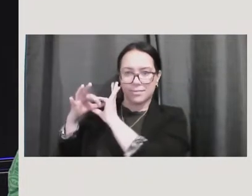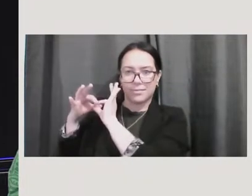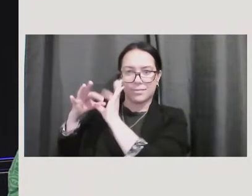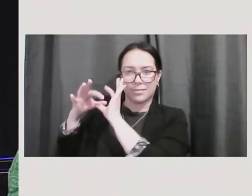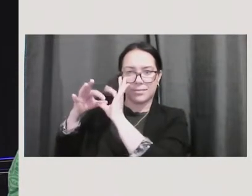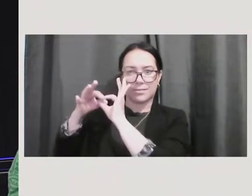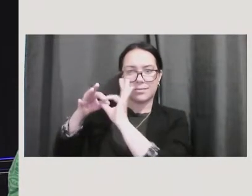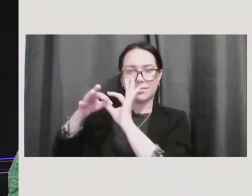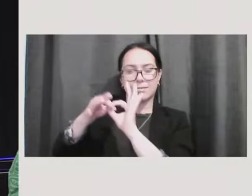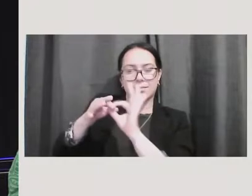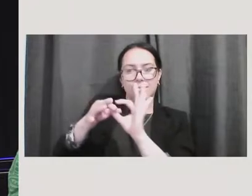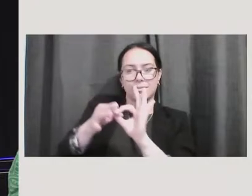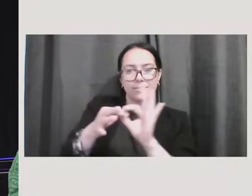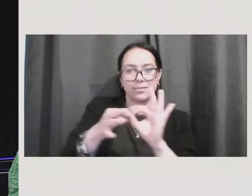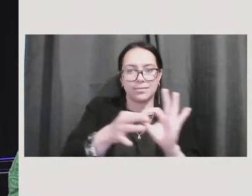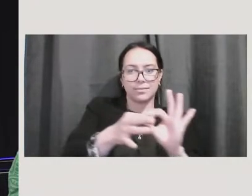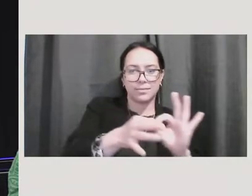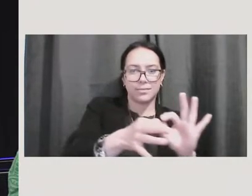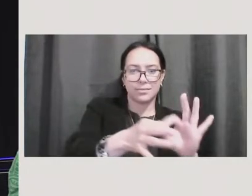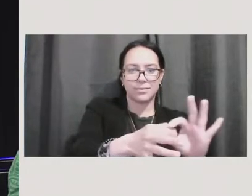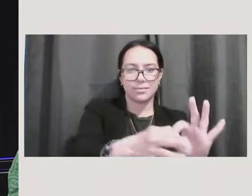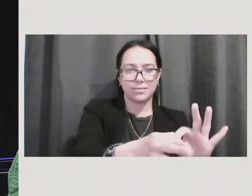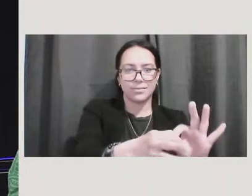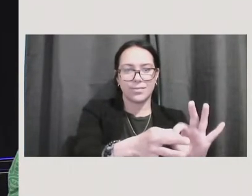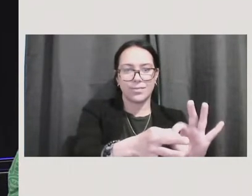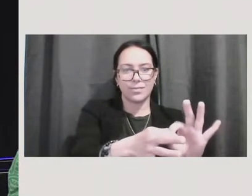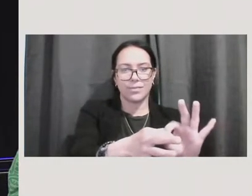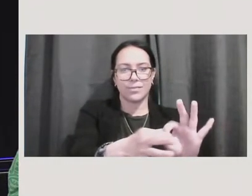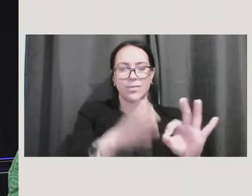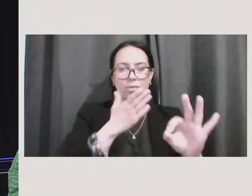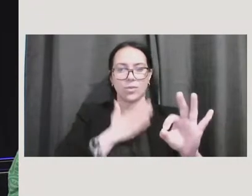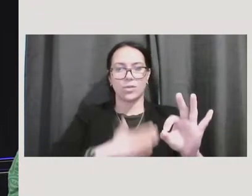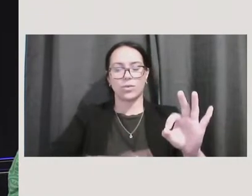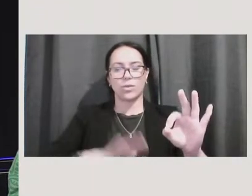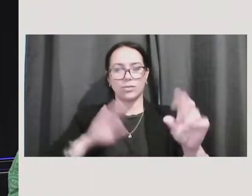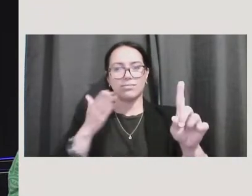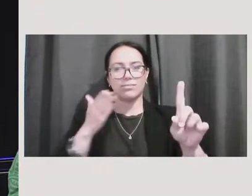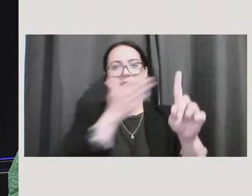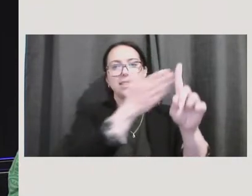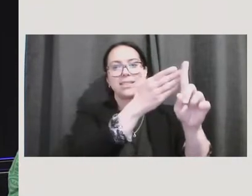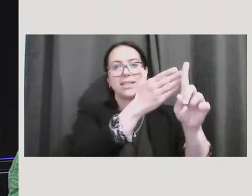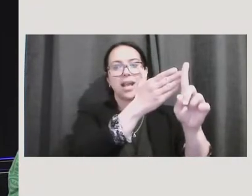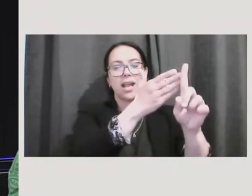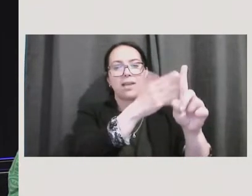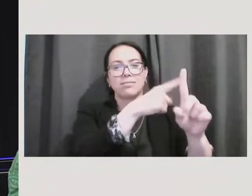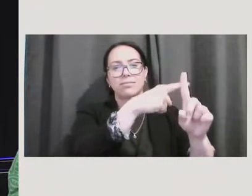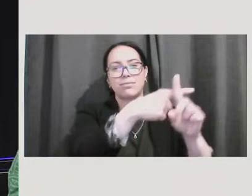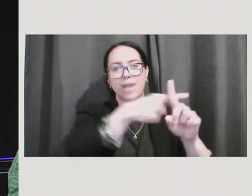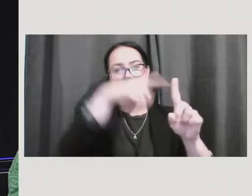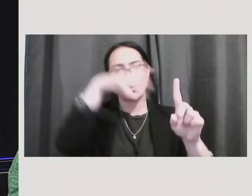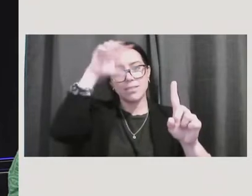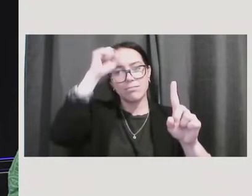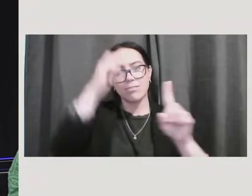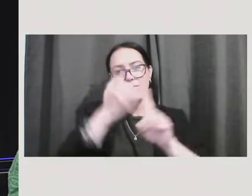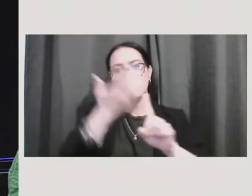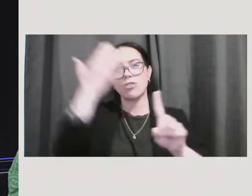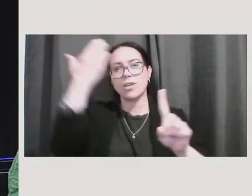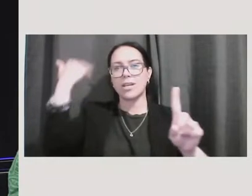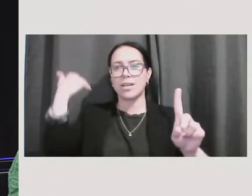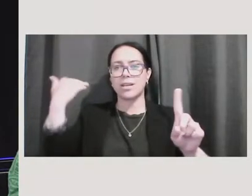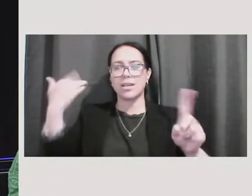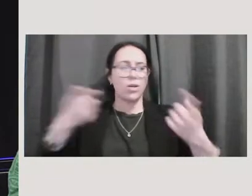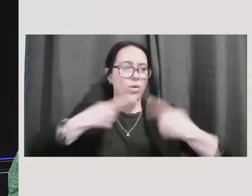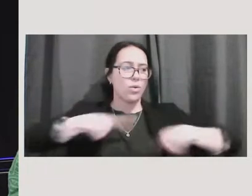us reaching between Destiny and memory we are navigating